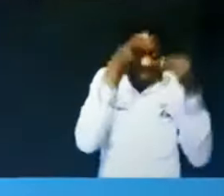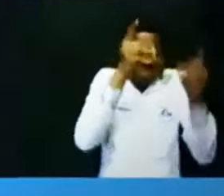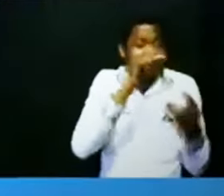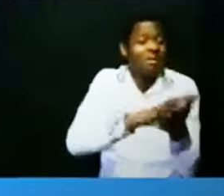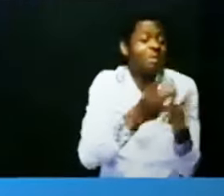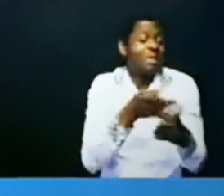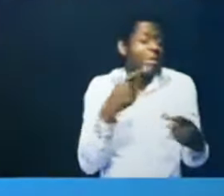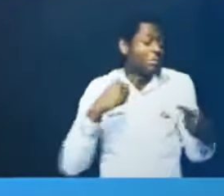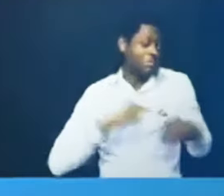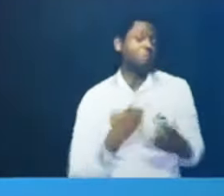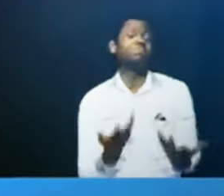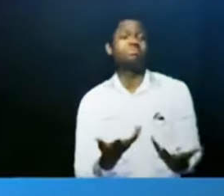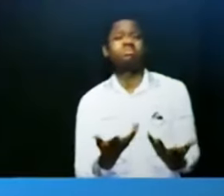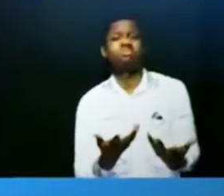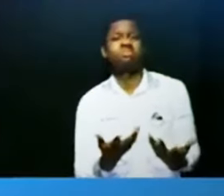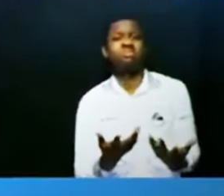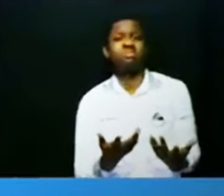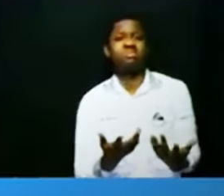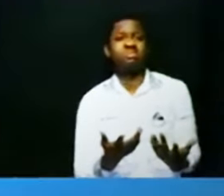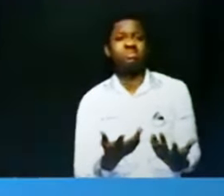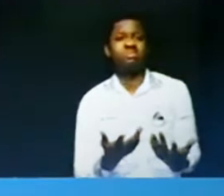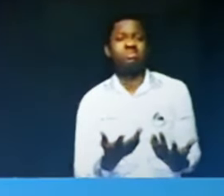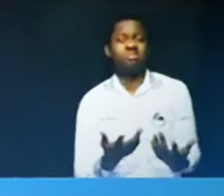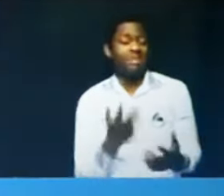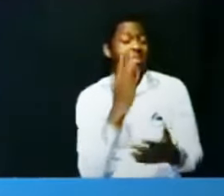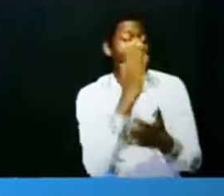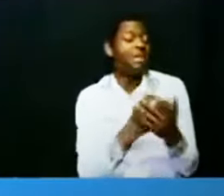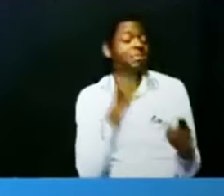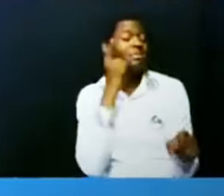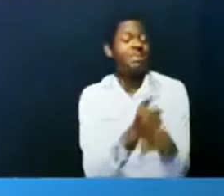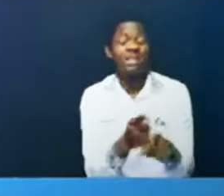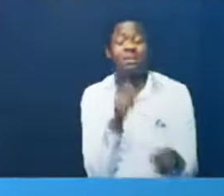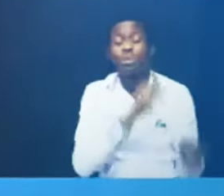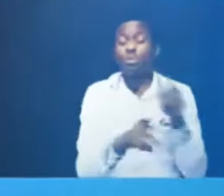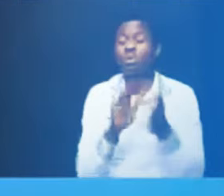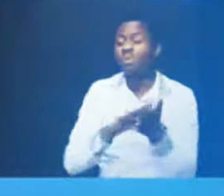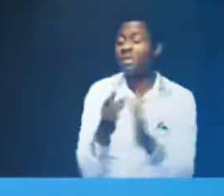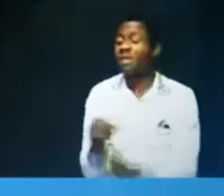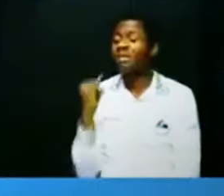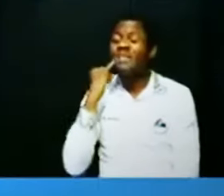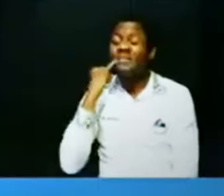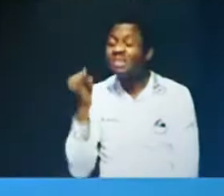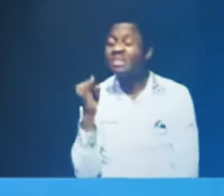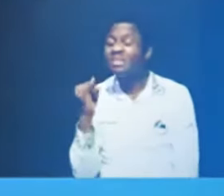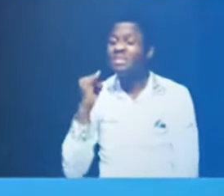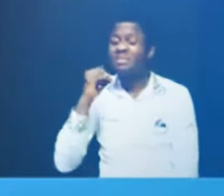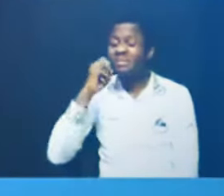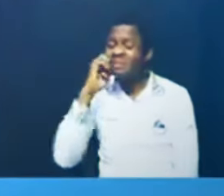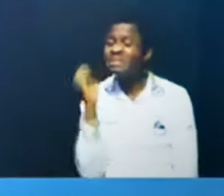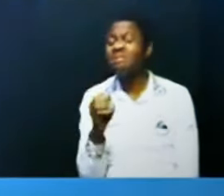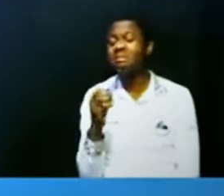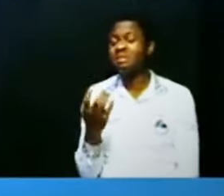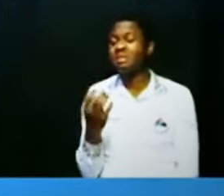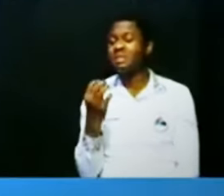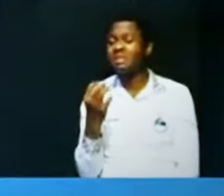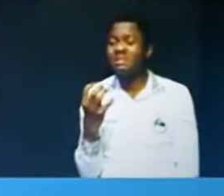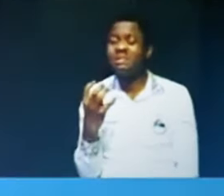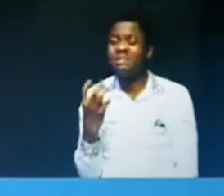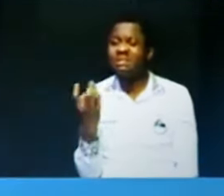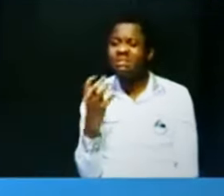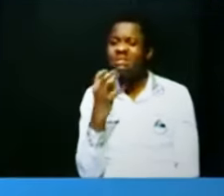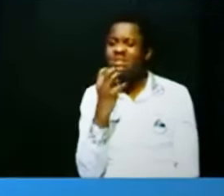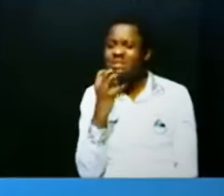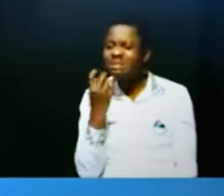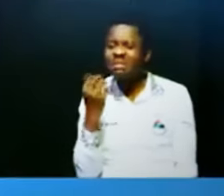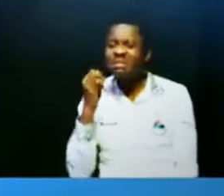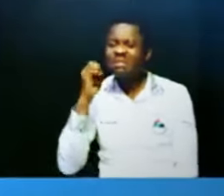offenses to just it's coming out of jealousy and envy. You are just imposing the offense